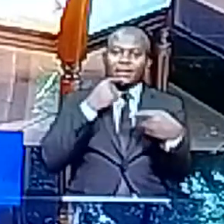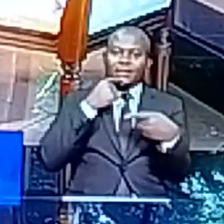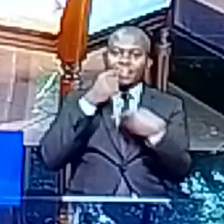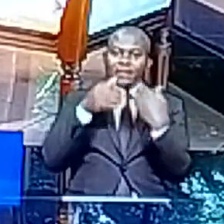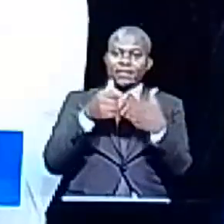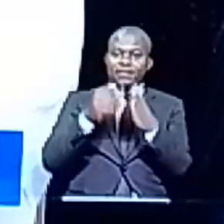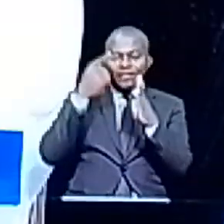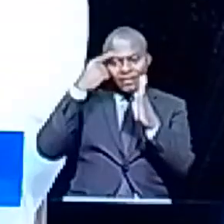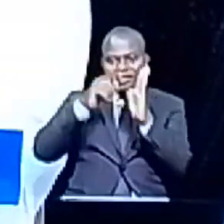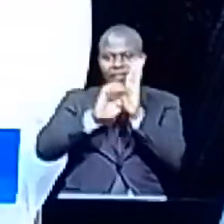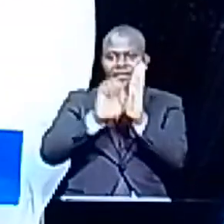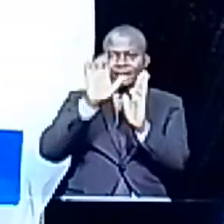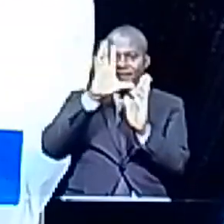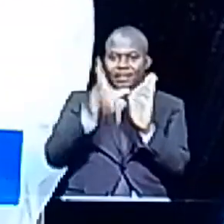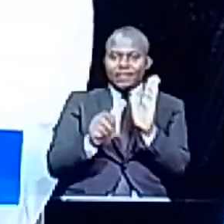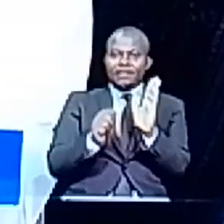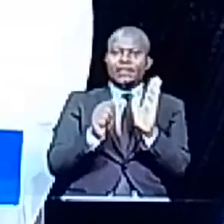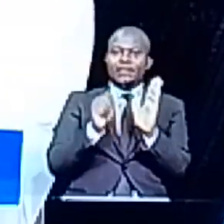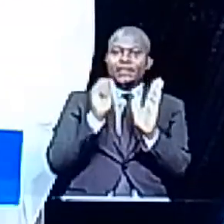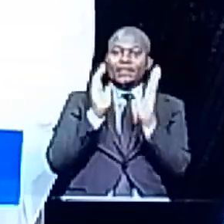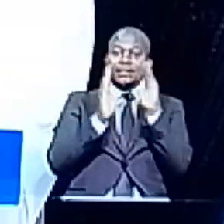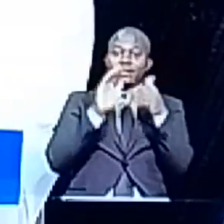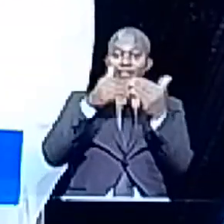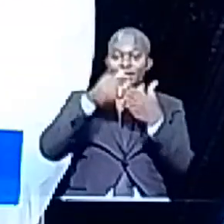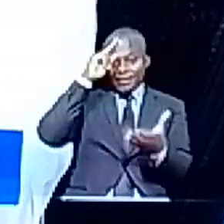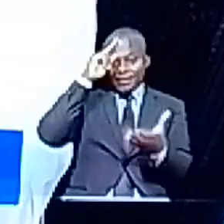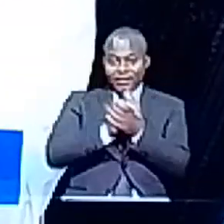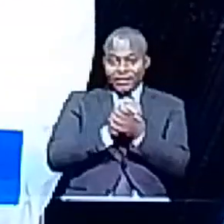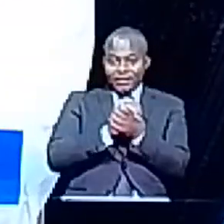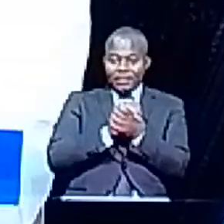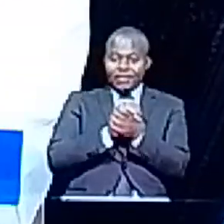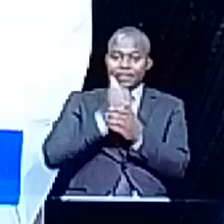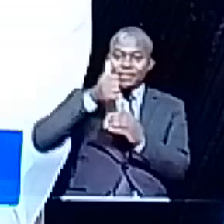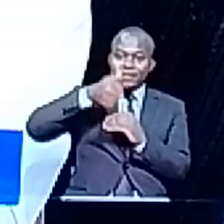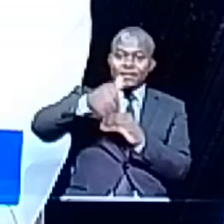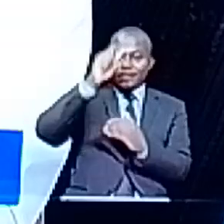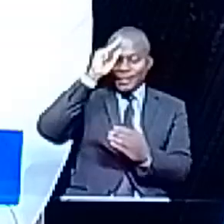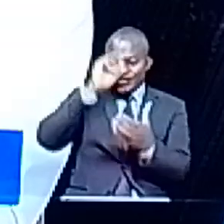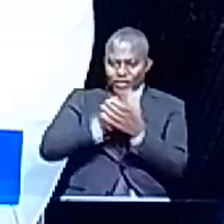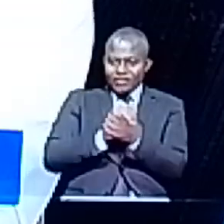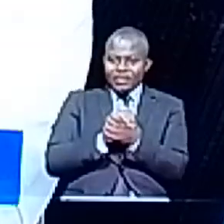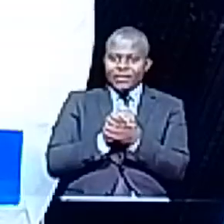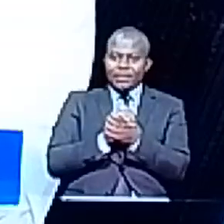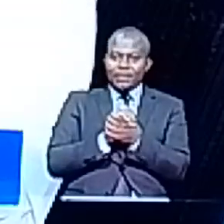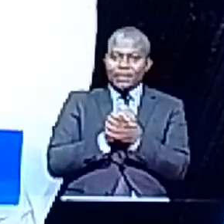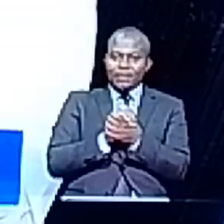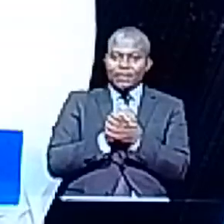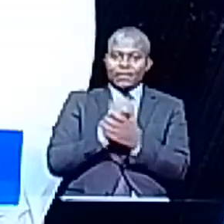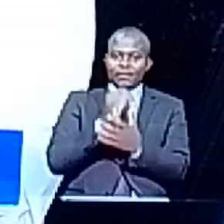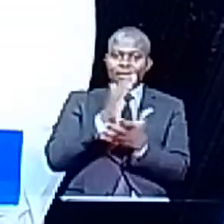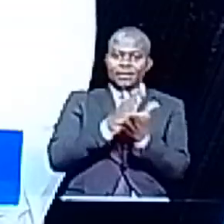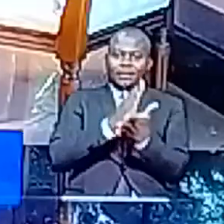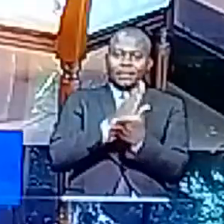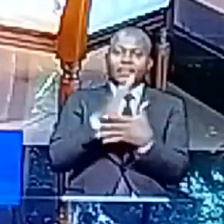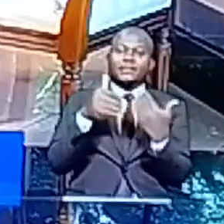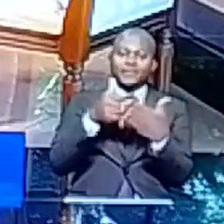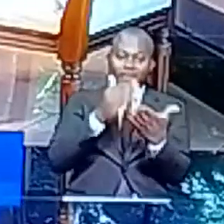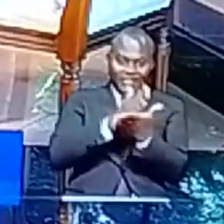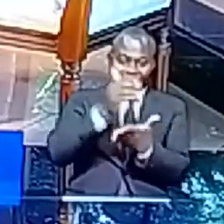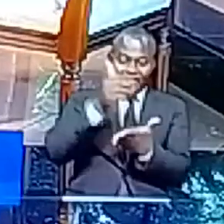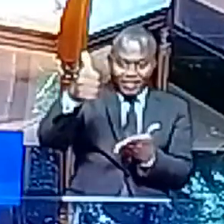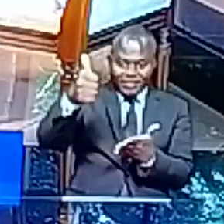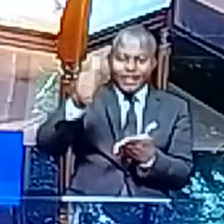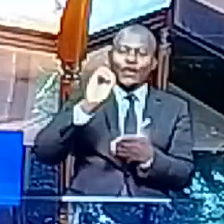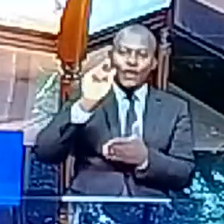for example, African elections are not trustable, but theirs are trustable. This is the... Fine.